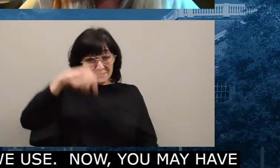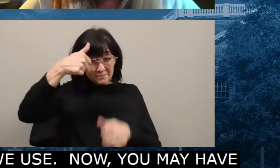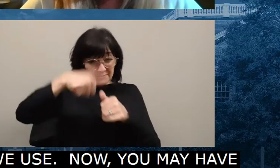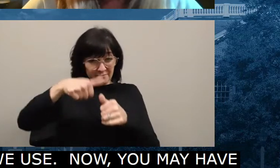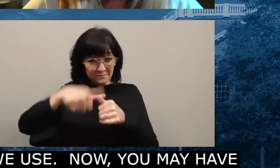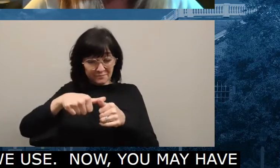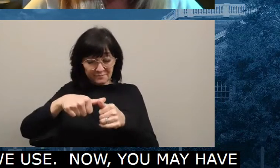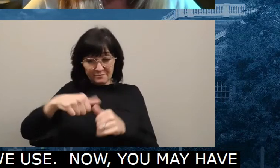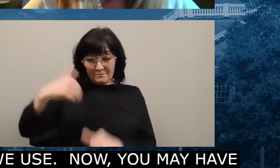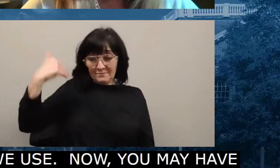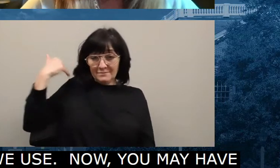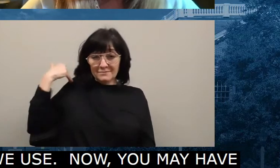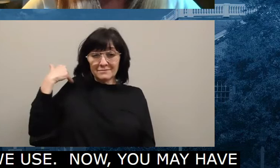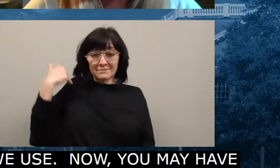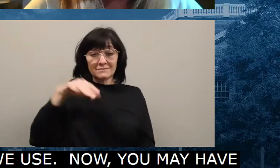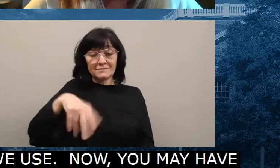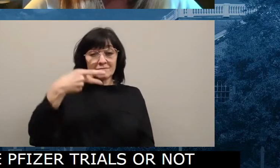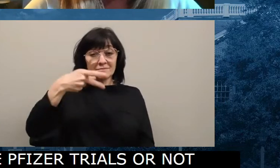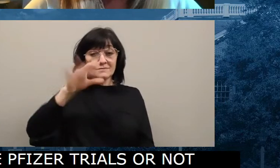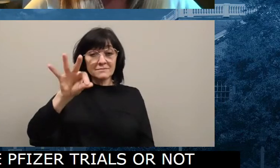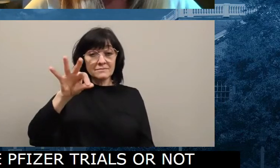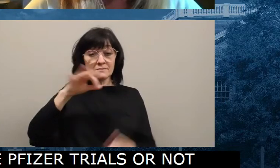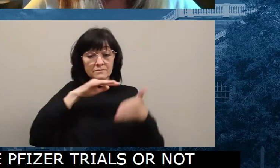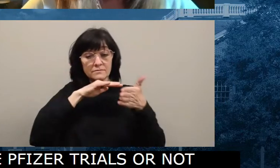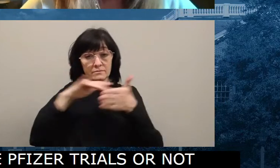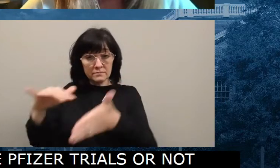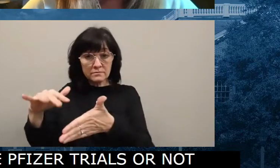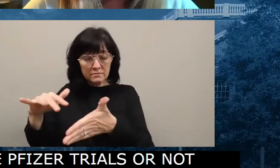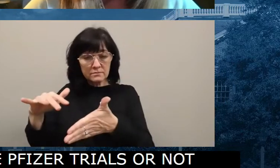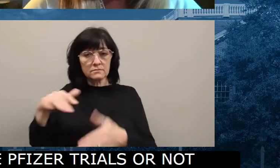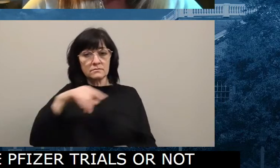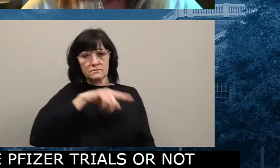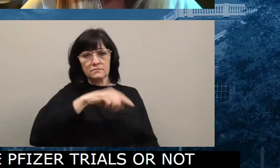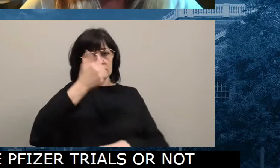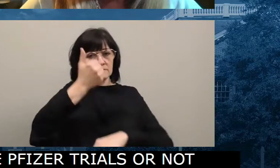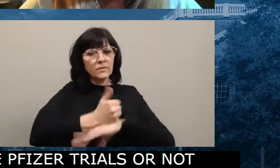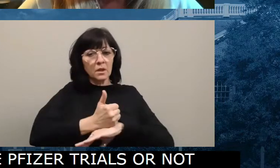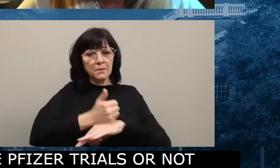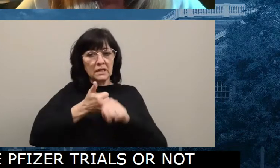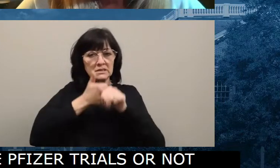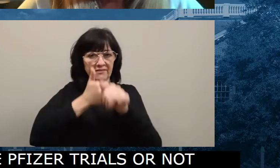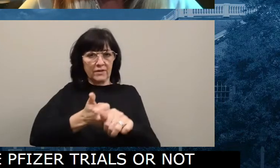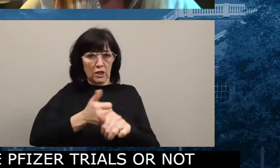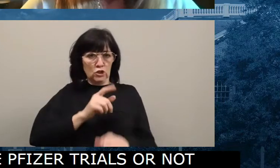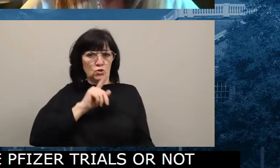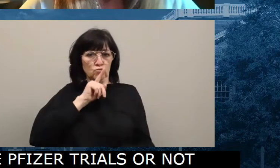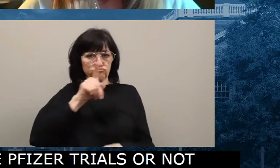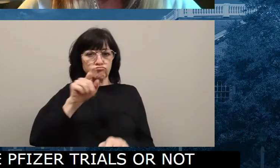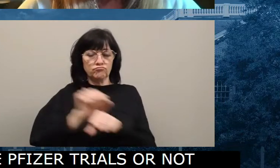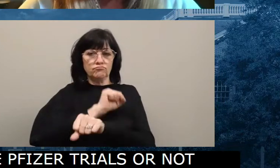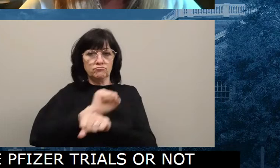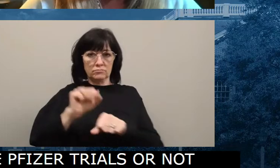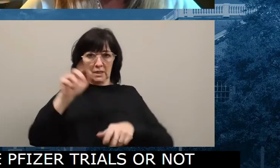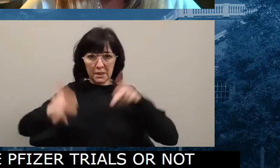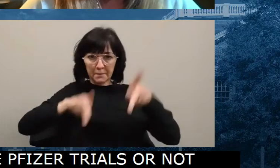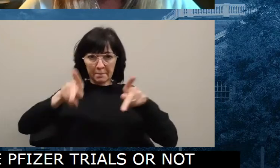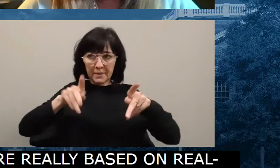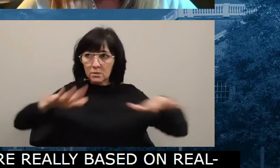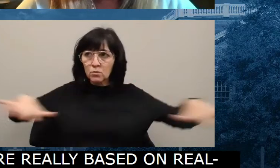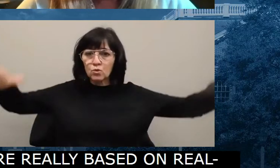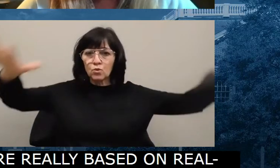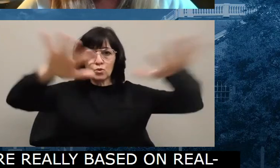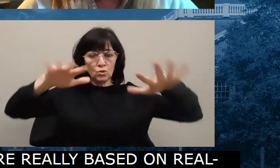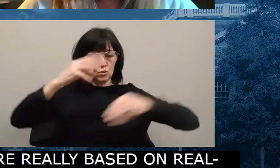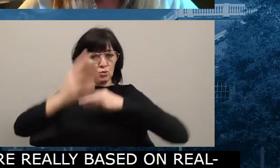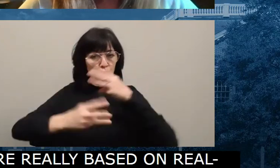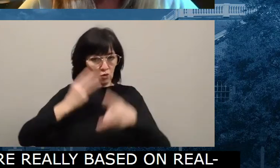trials, but studies released that are really based on real world. So the more and more these vaccines are out there, and the